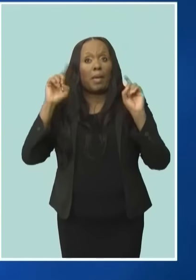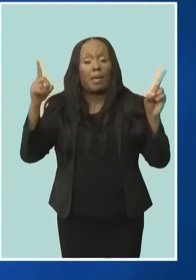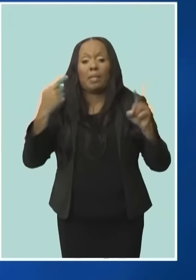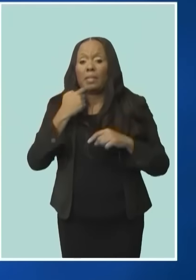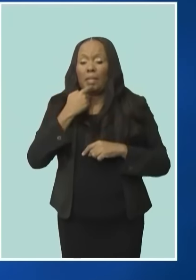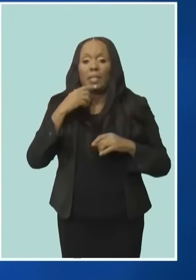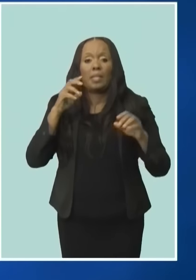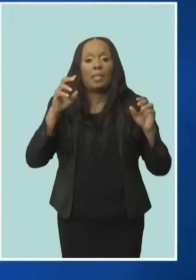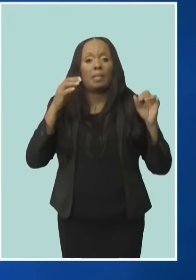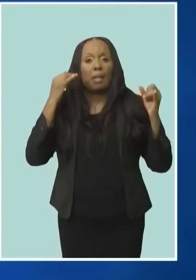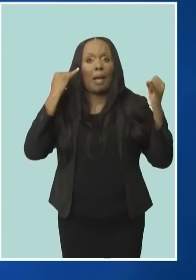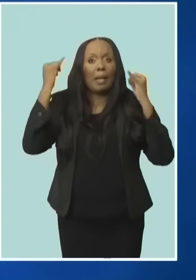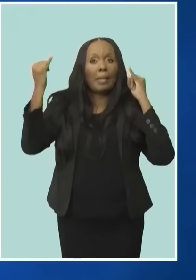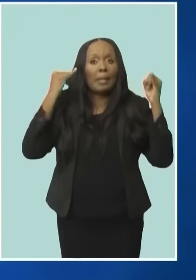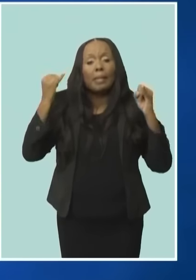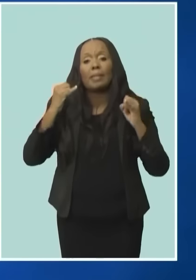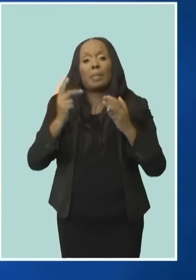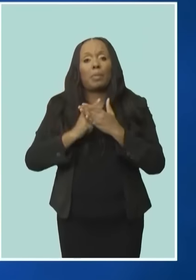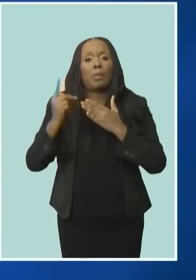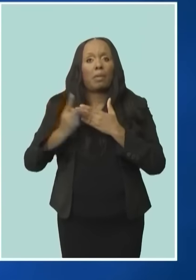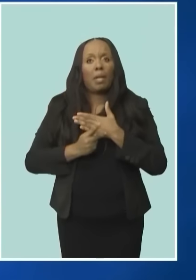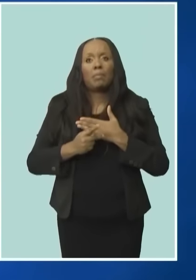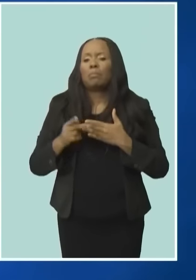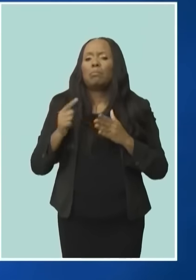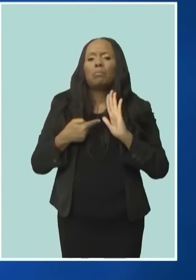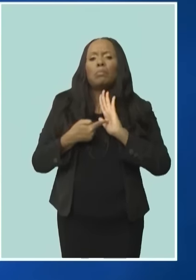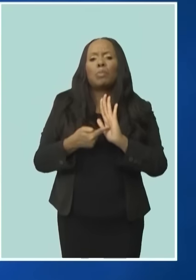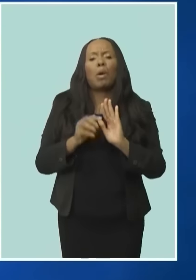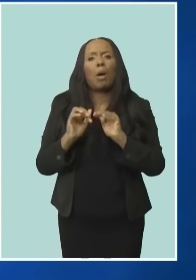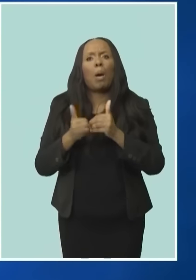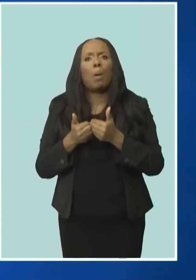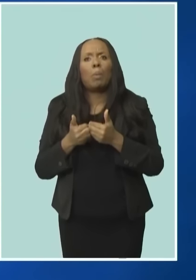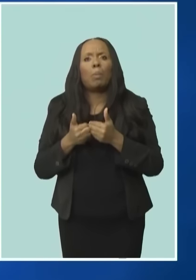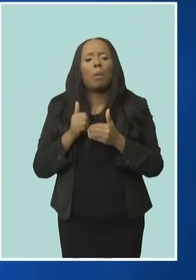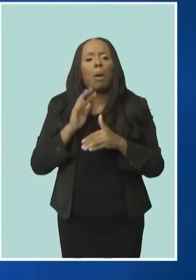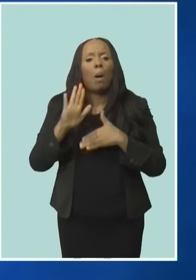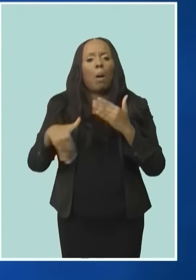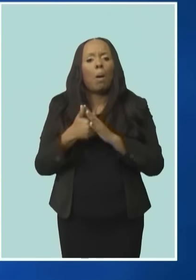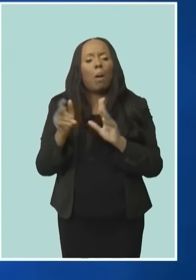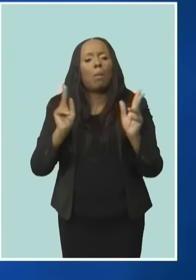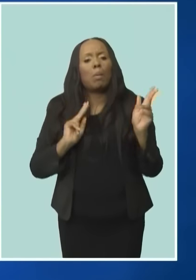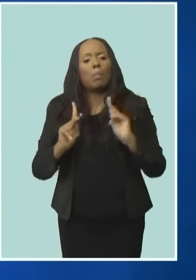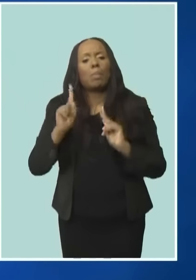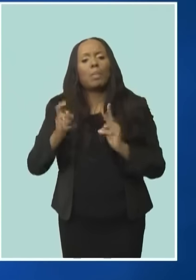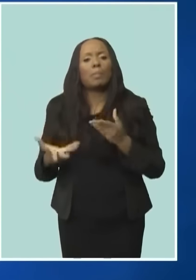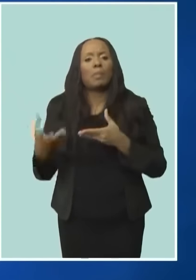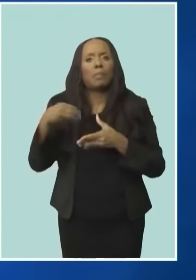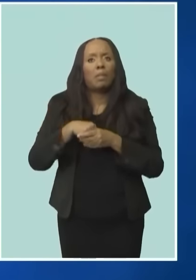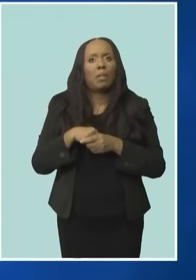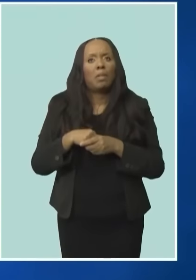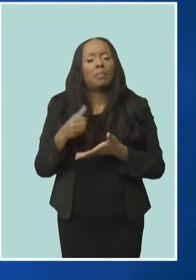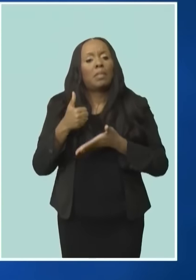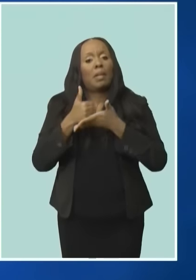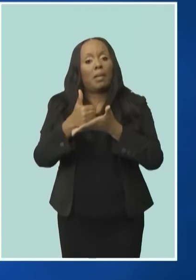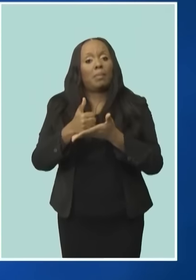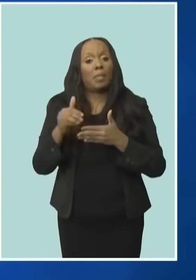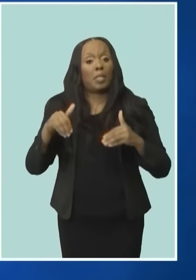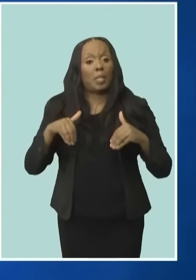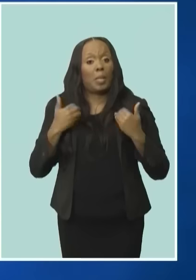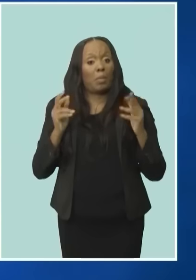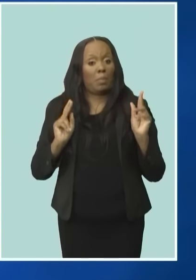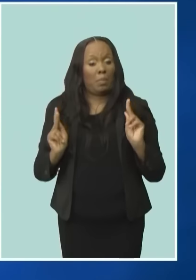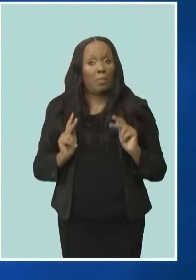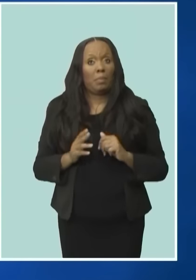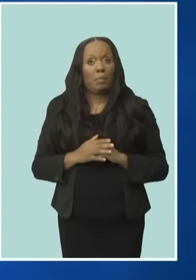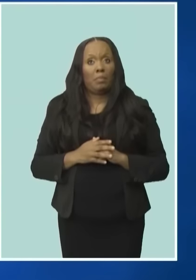initiatives like this highlight the multifaceted approach needed to nurture and empower the nation's youth. She tells students to not